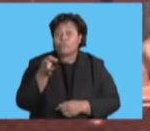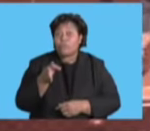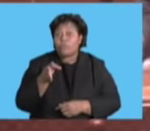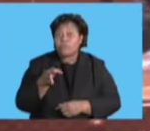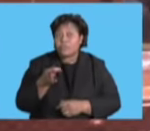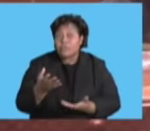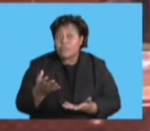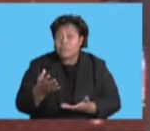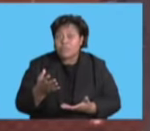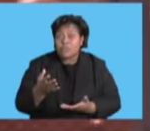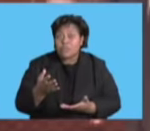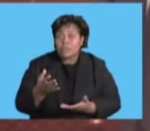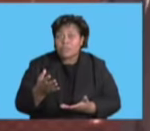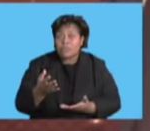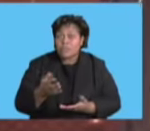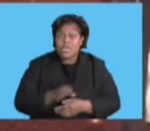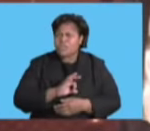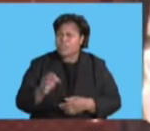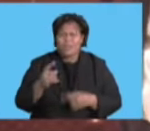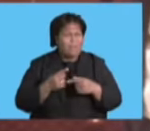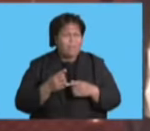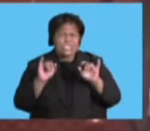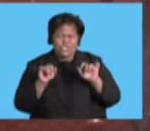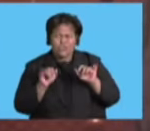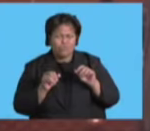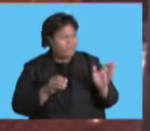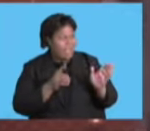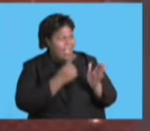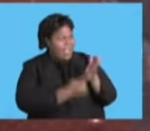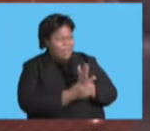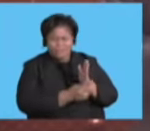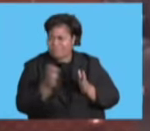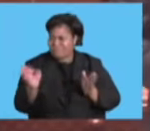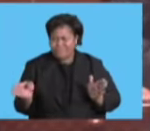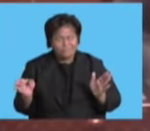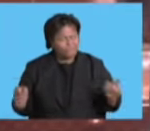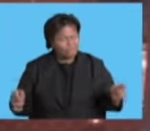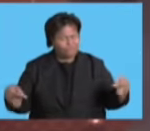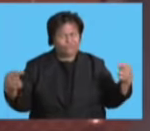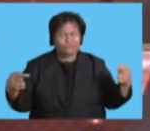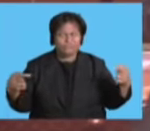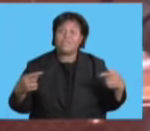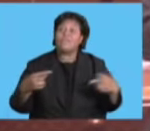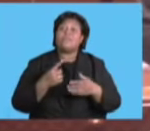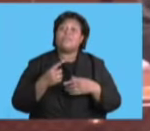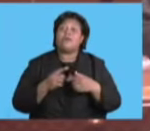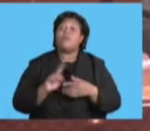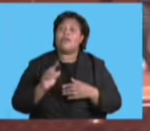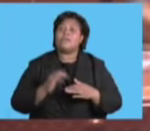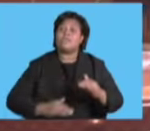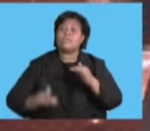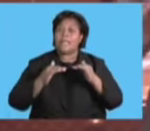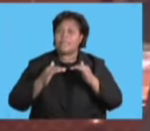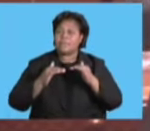not about what happened between Honorable P.O. Tikoduadua and the Prime Minister. It's about standards.